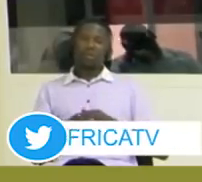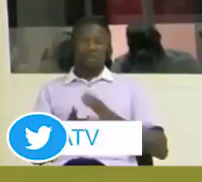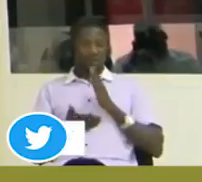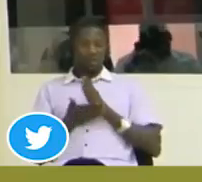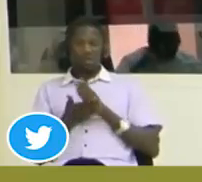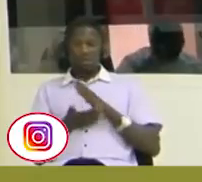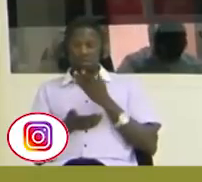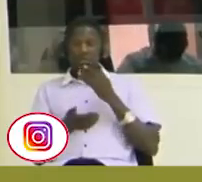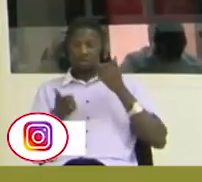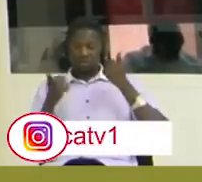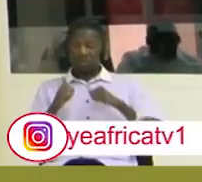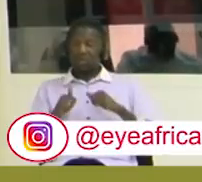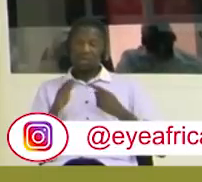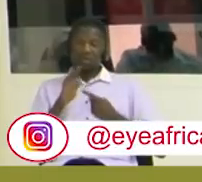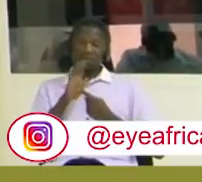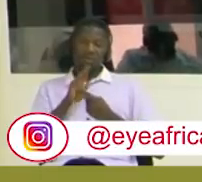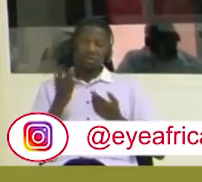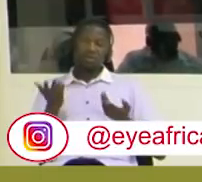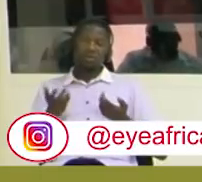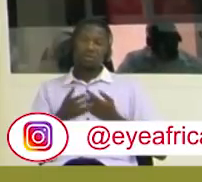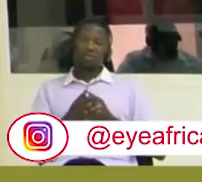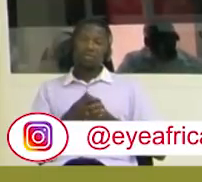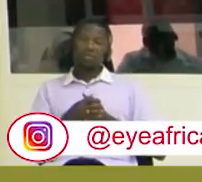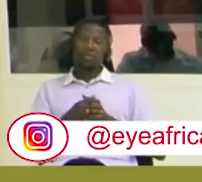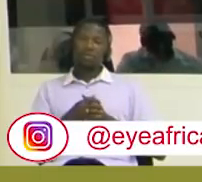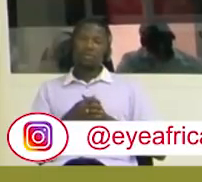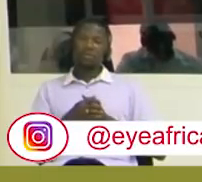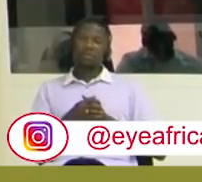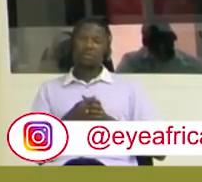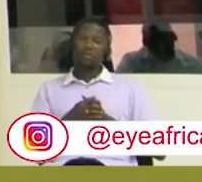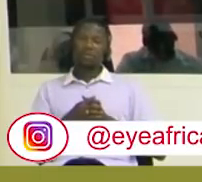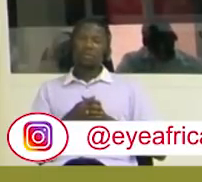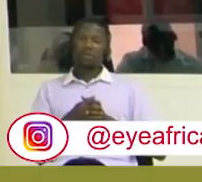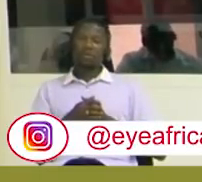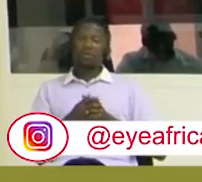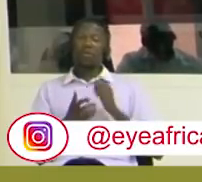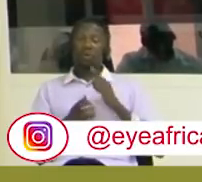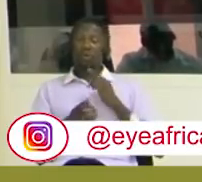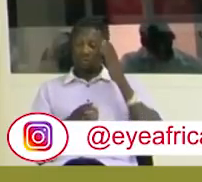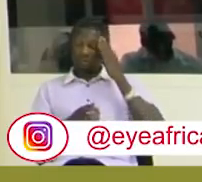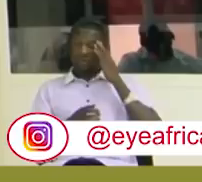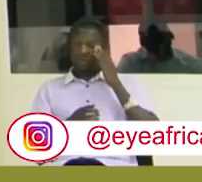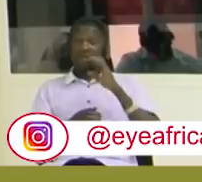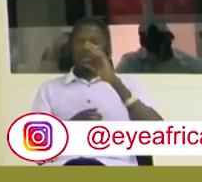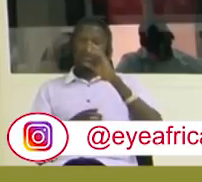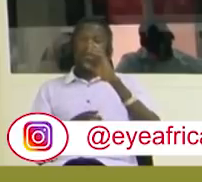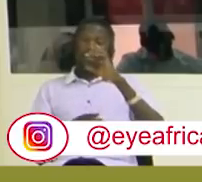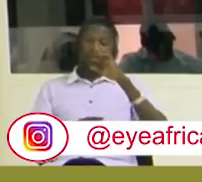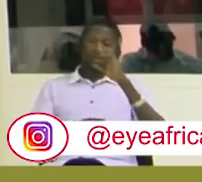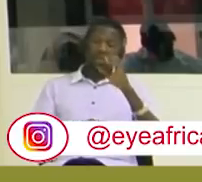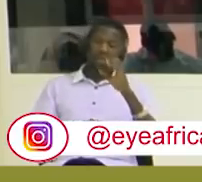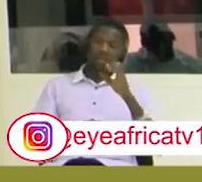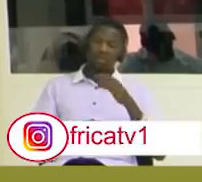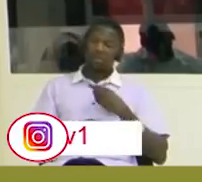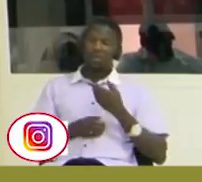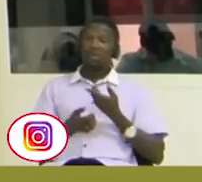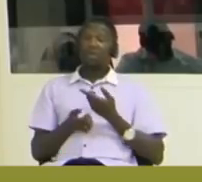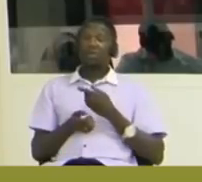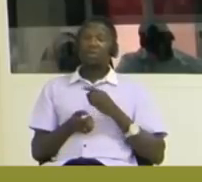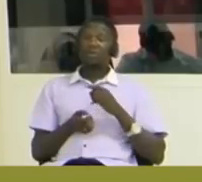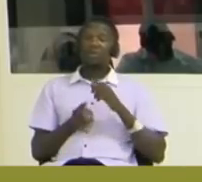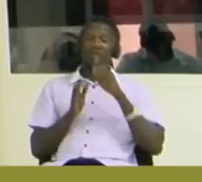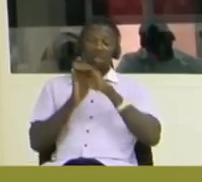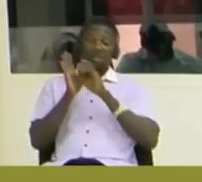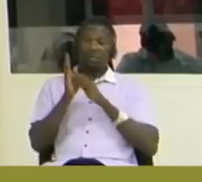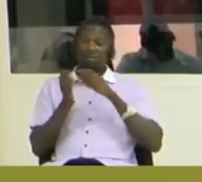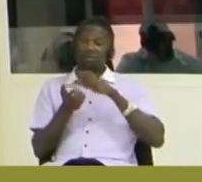Well, sir, what I do recall is that we had the Constitutional Review Commission. We had decrees which were being drafted.